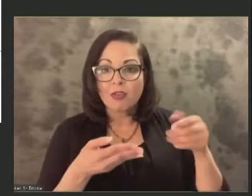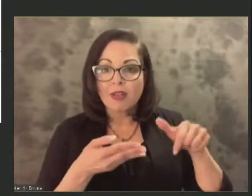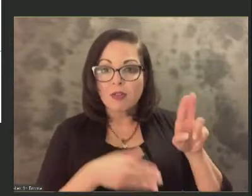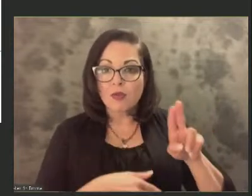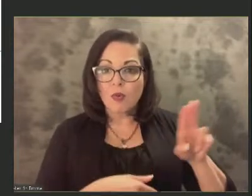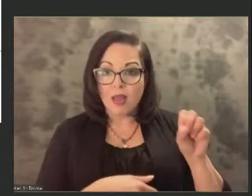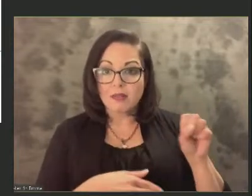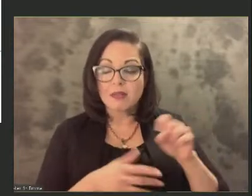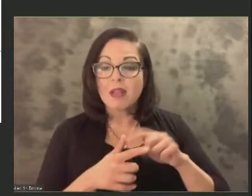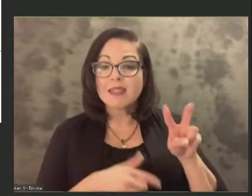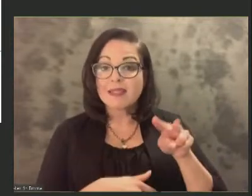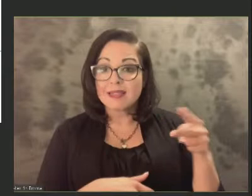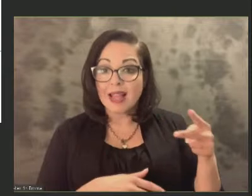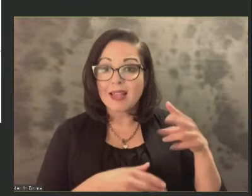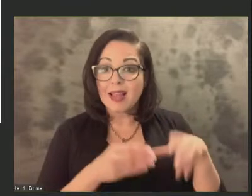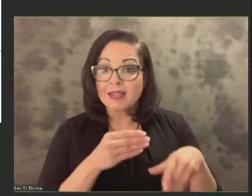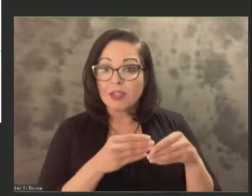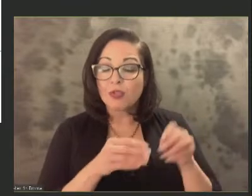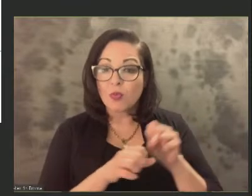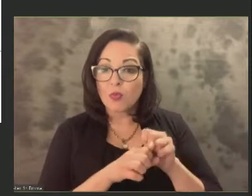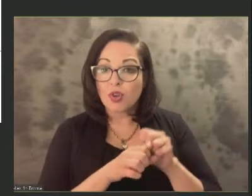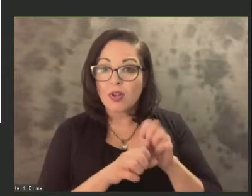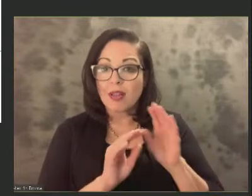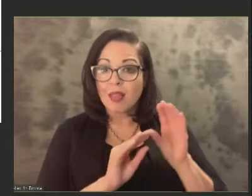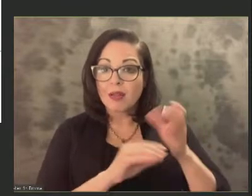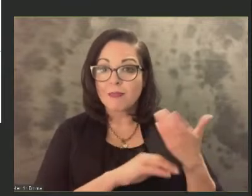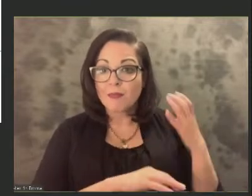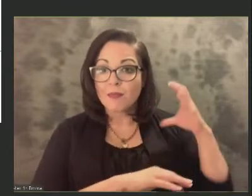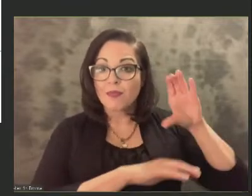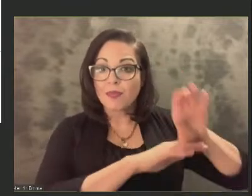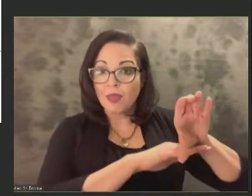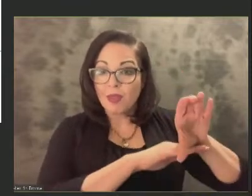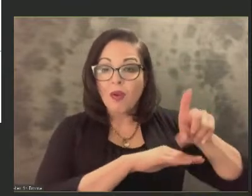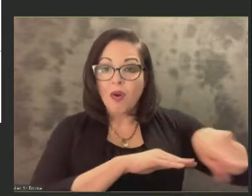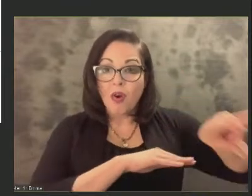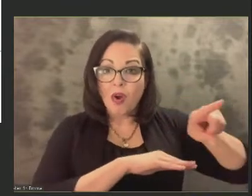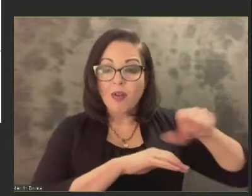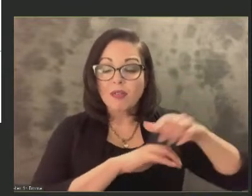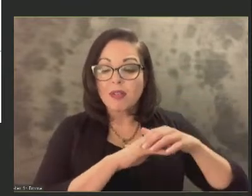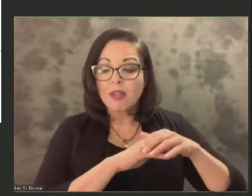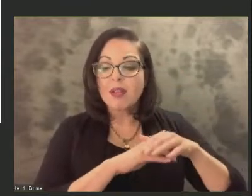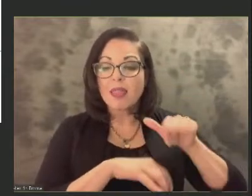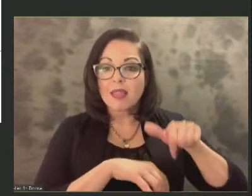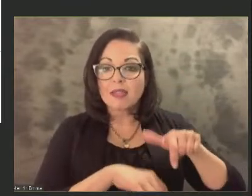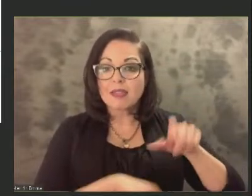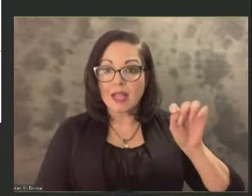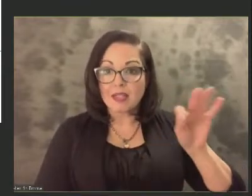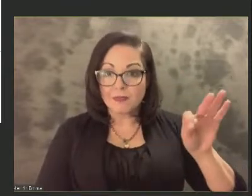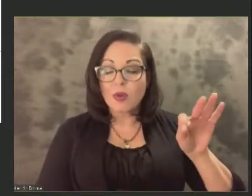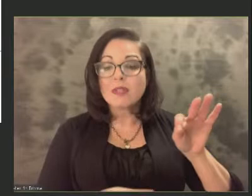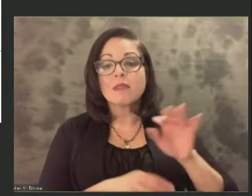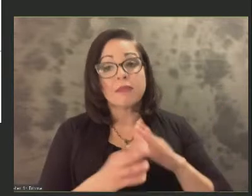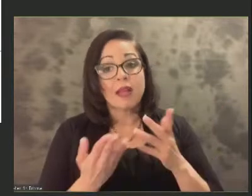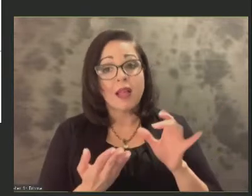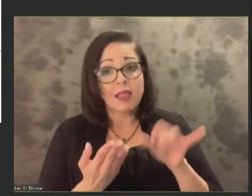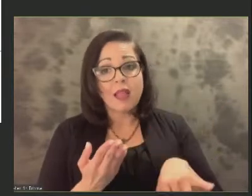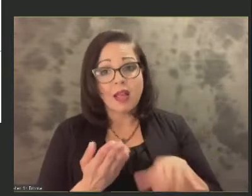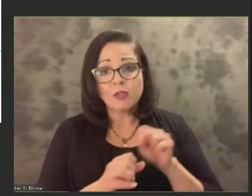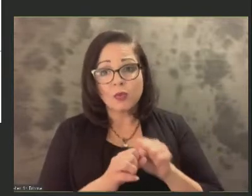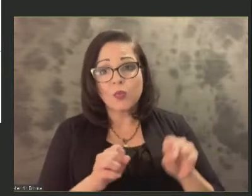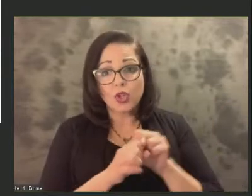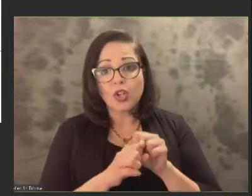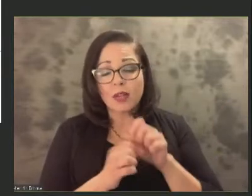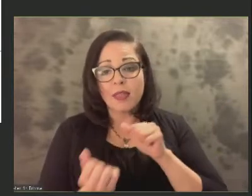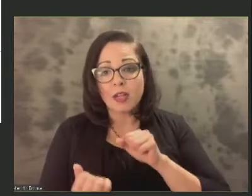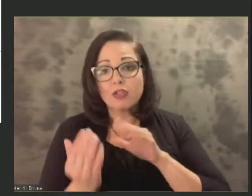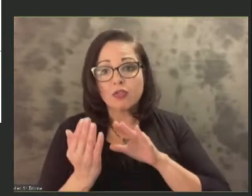the second additional work placed on the table for this task force, and that is the work that